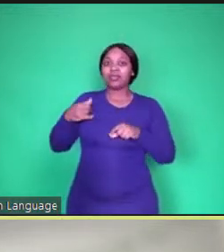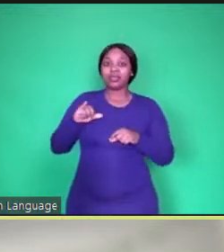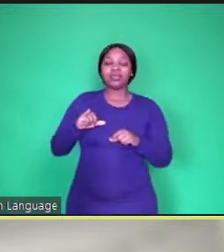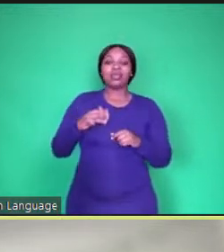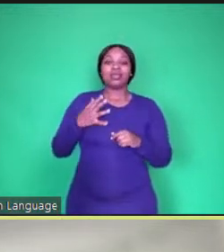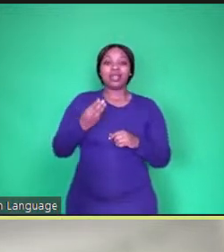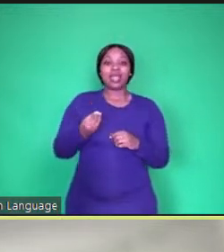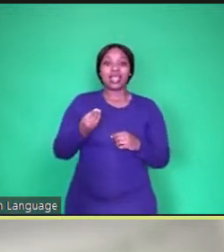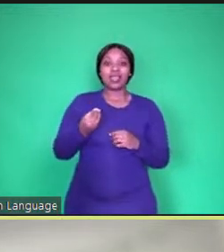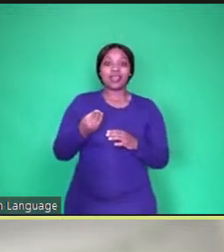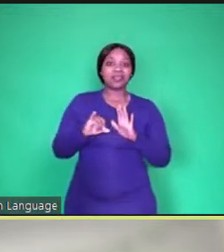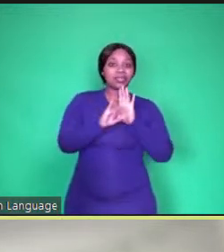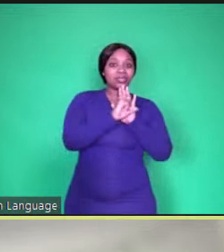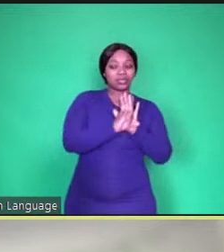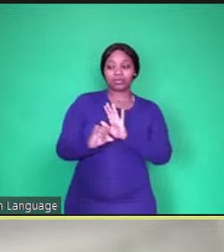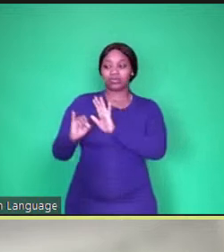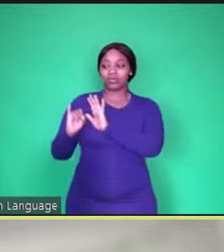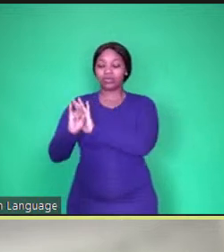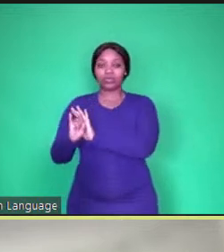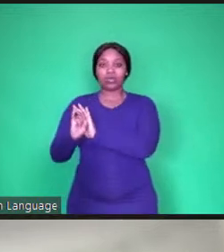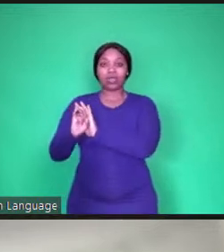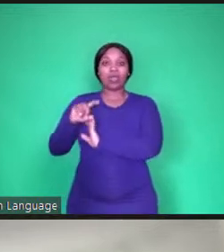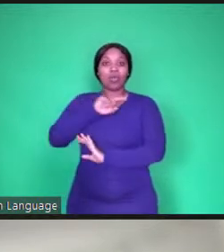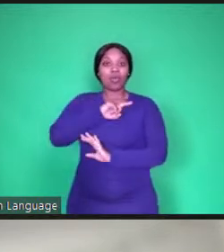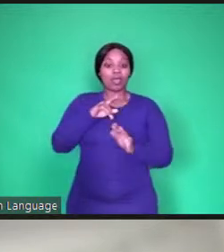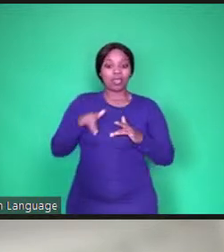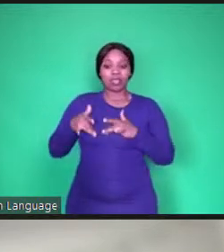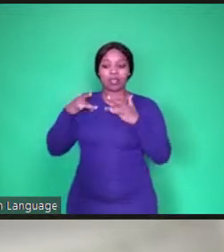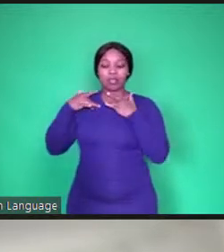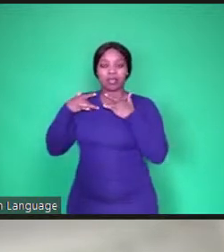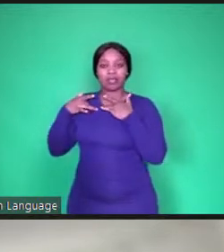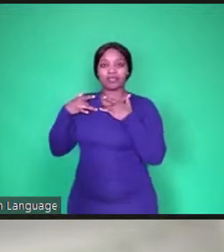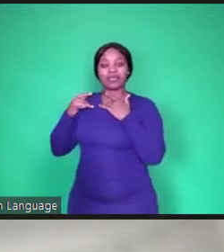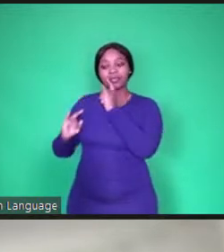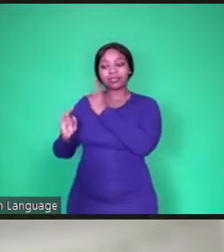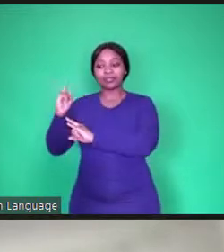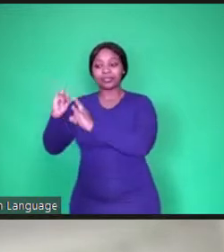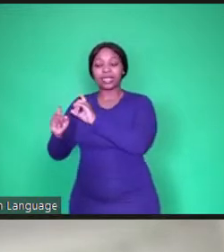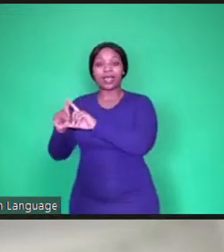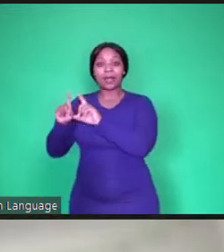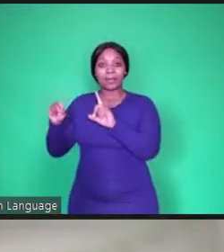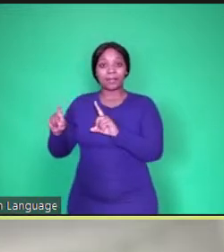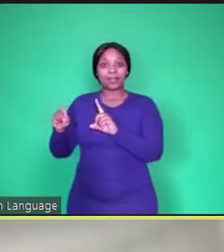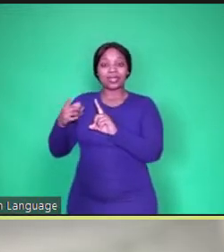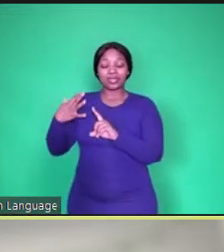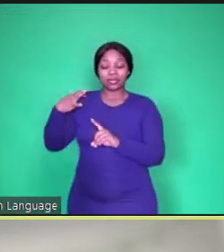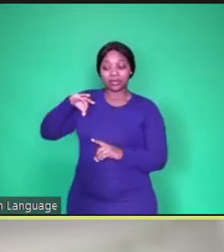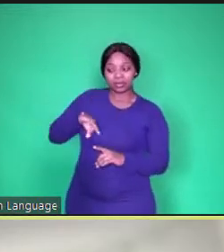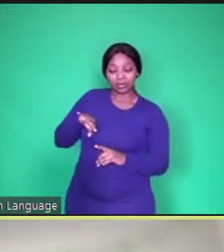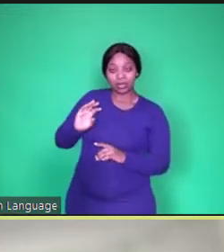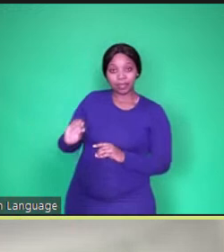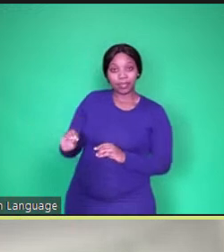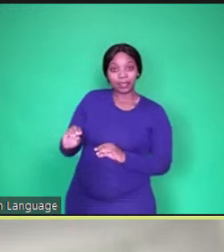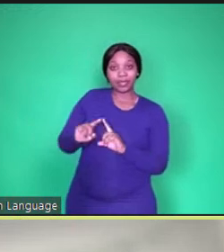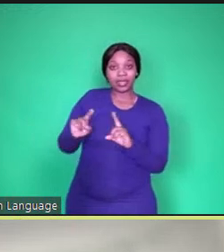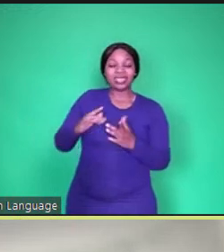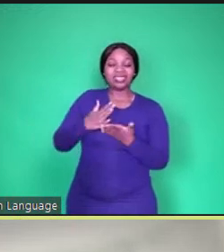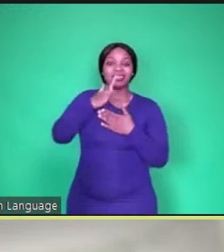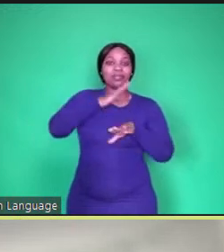identities in terms of living in urban areas, but sometimes remitting income, also